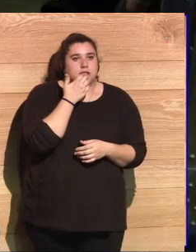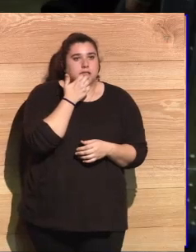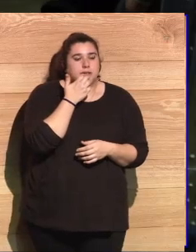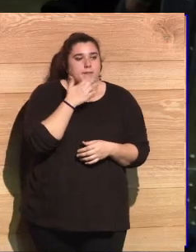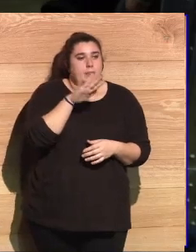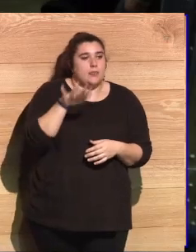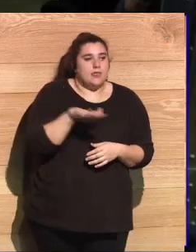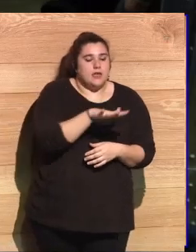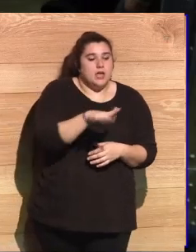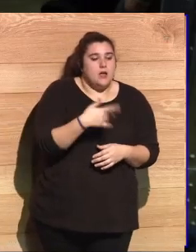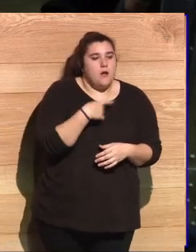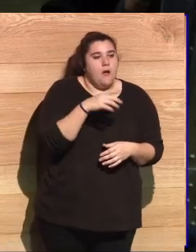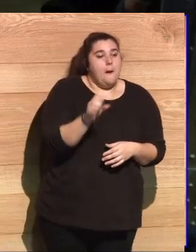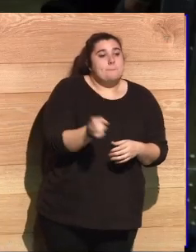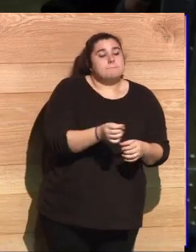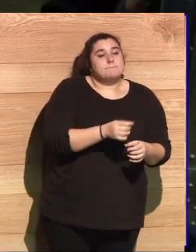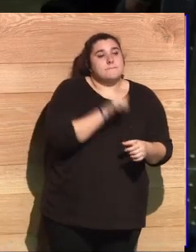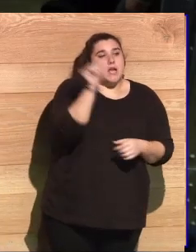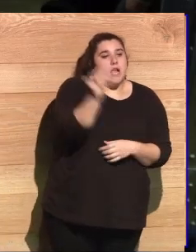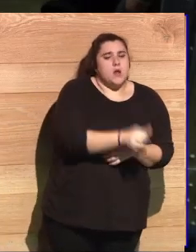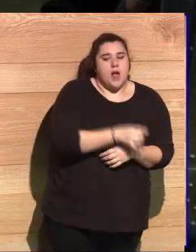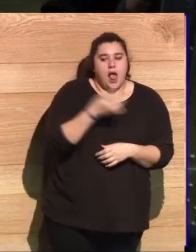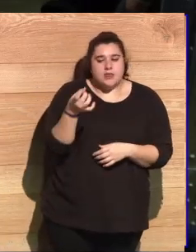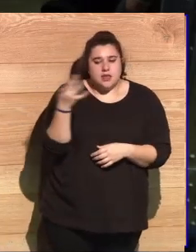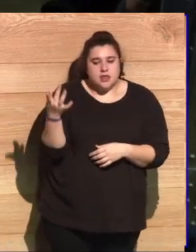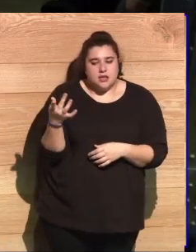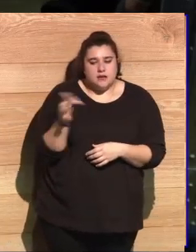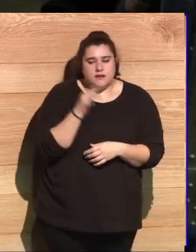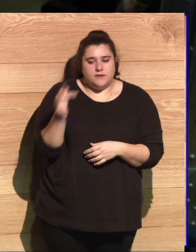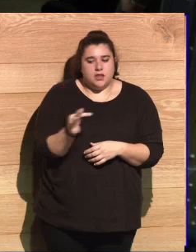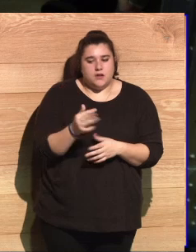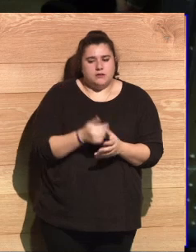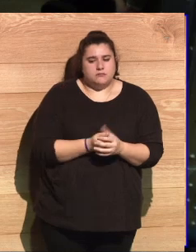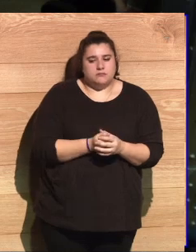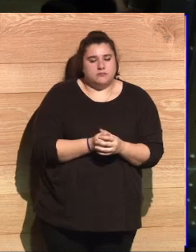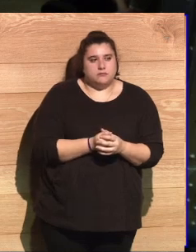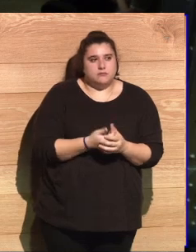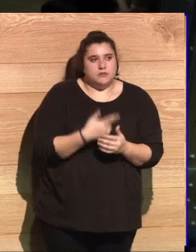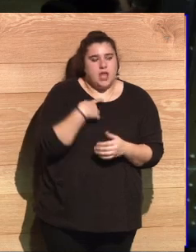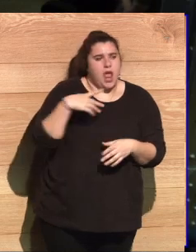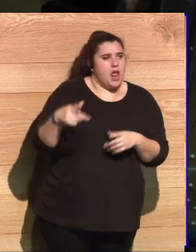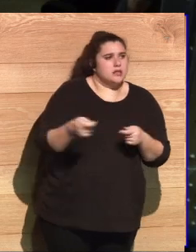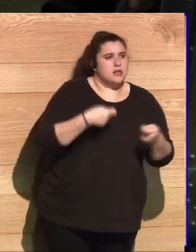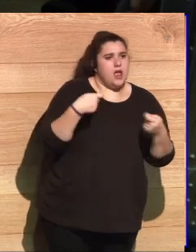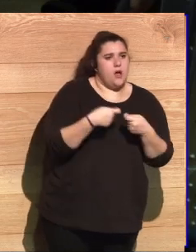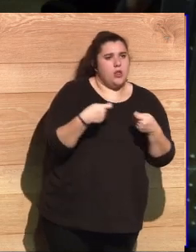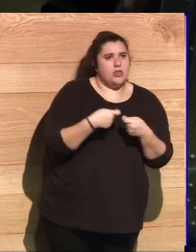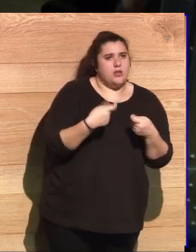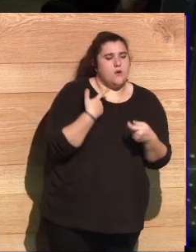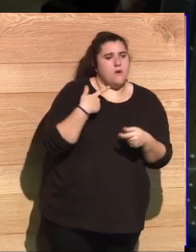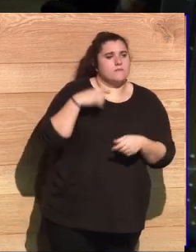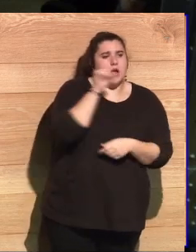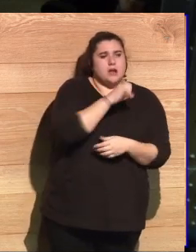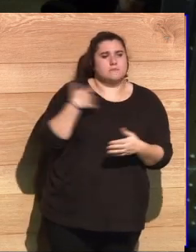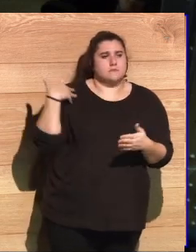that's their big money maker. But they've been in business for 25 years. But my agent is a very savvy